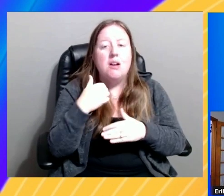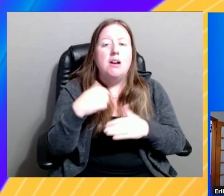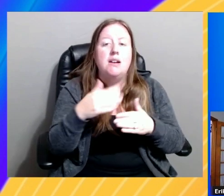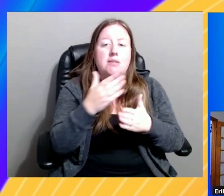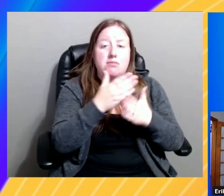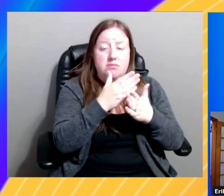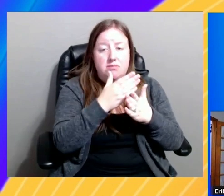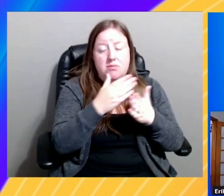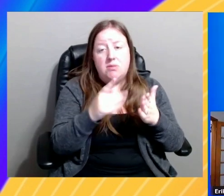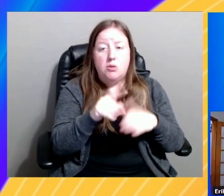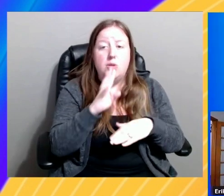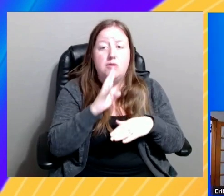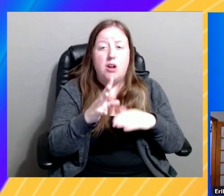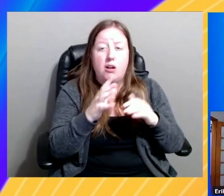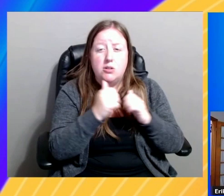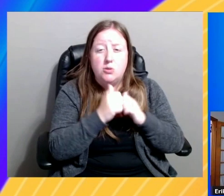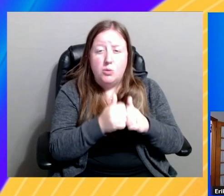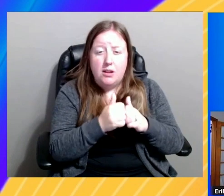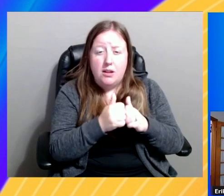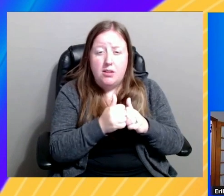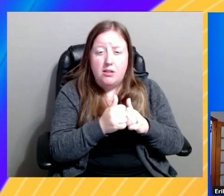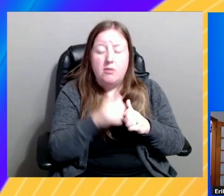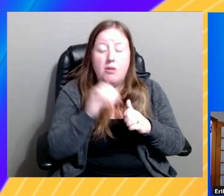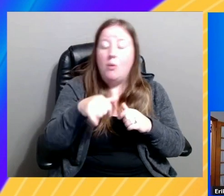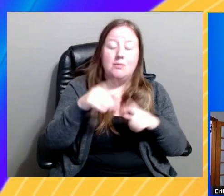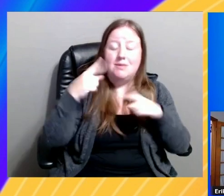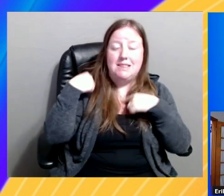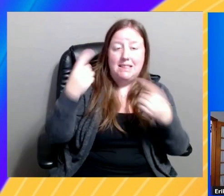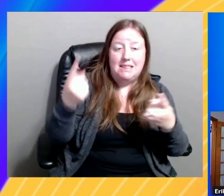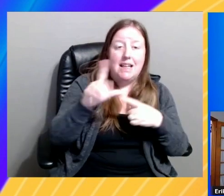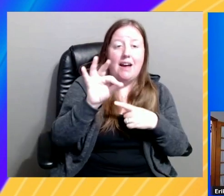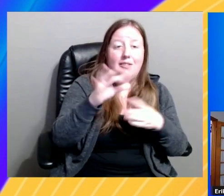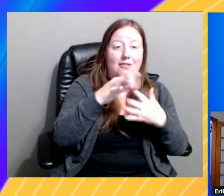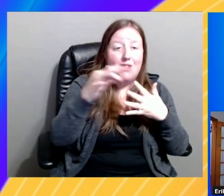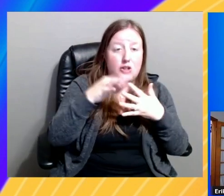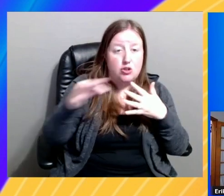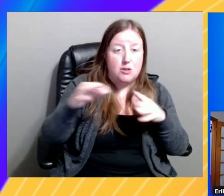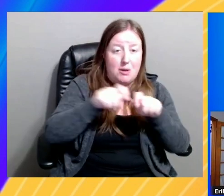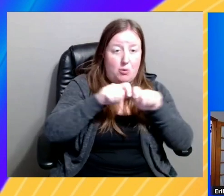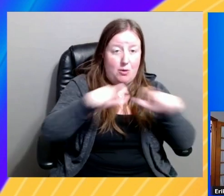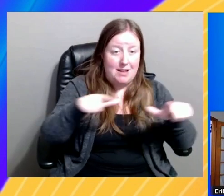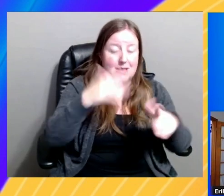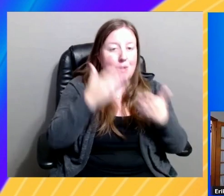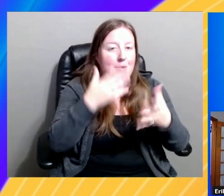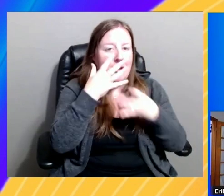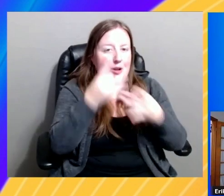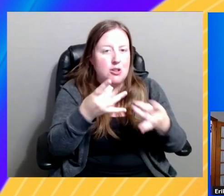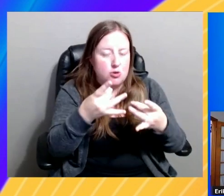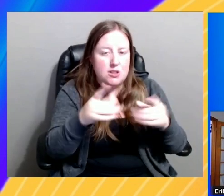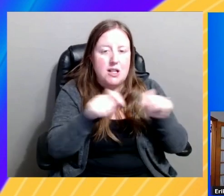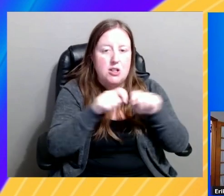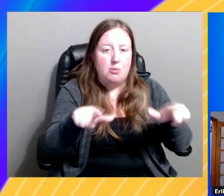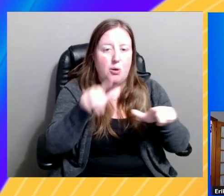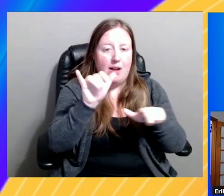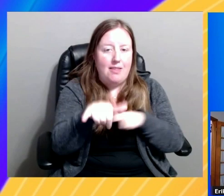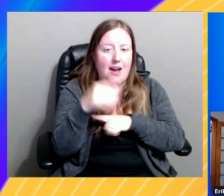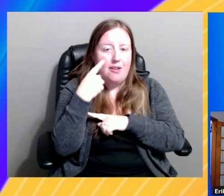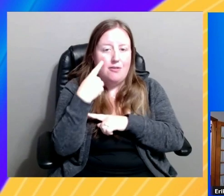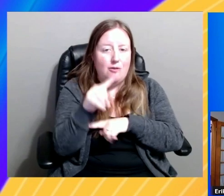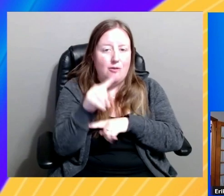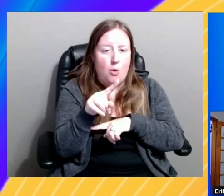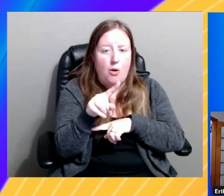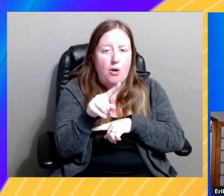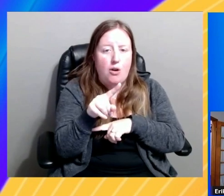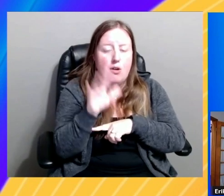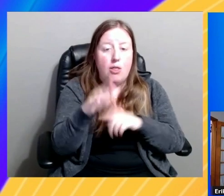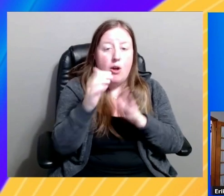since since this feature has been released is that they're interested in deploying this out across their accounts and